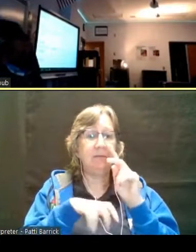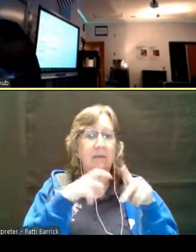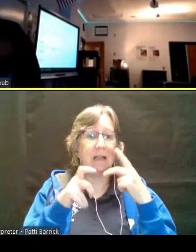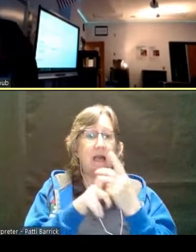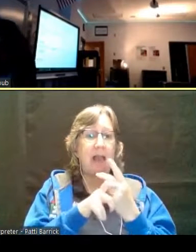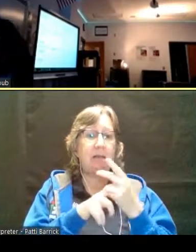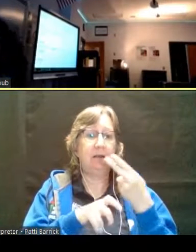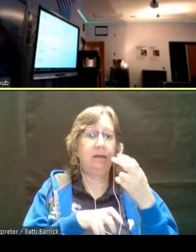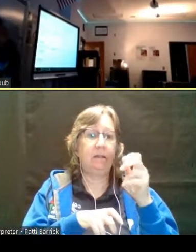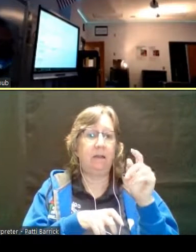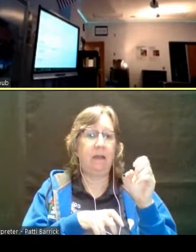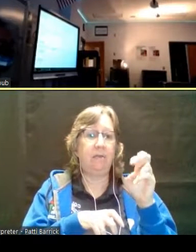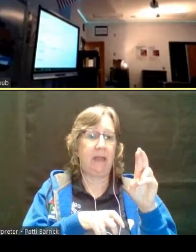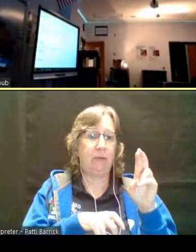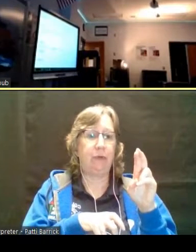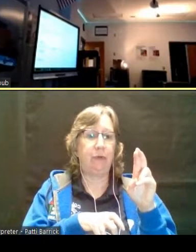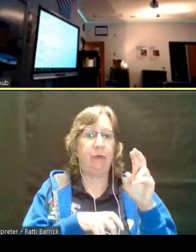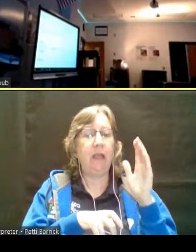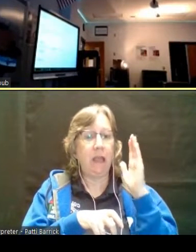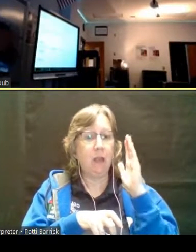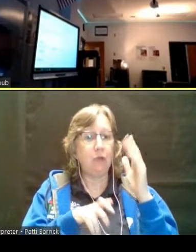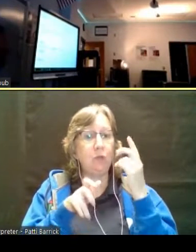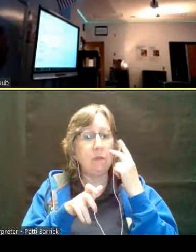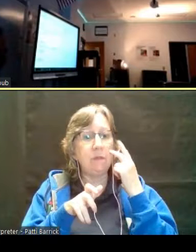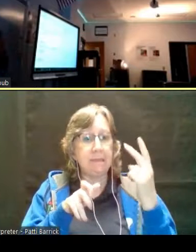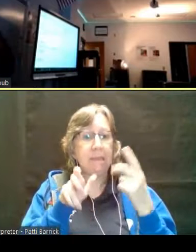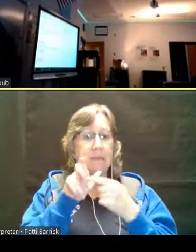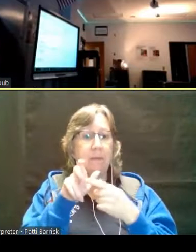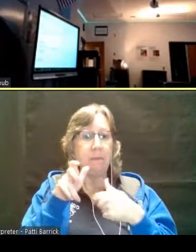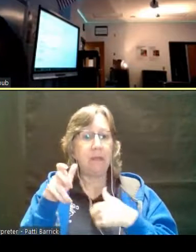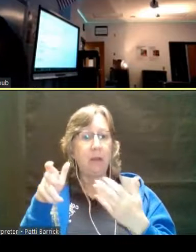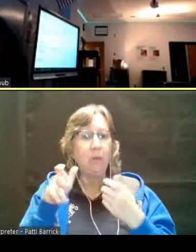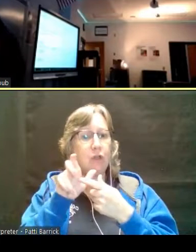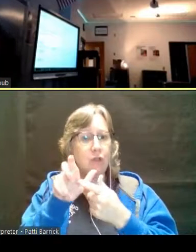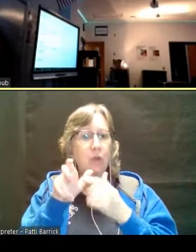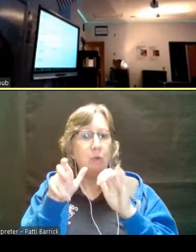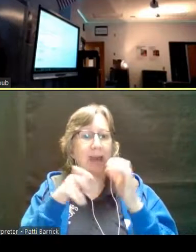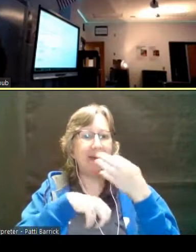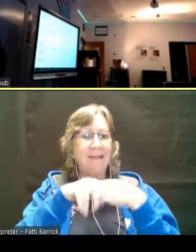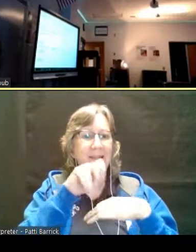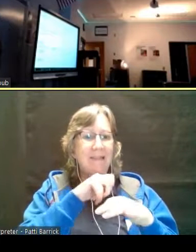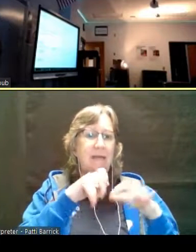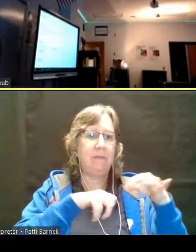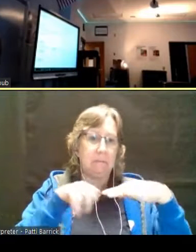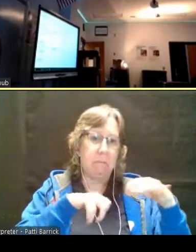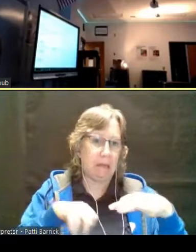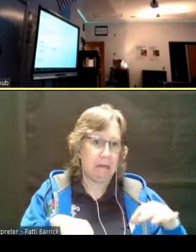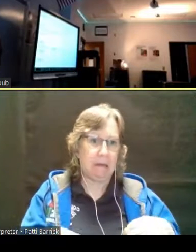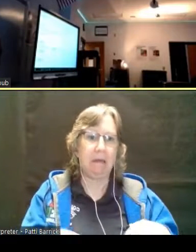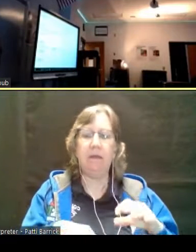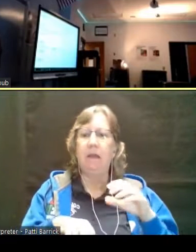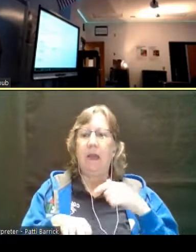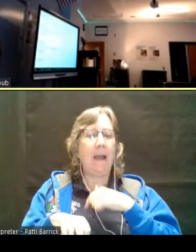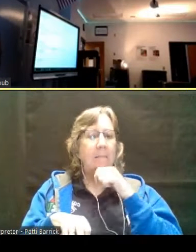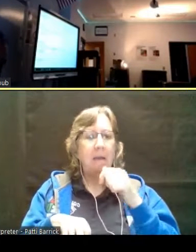examples. And I wanna show you instead of explaining, okay? So I'm not gonna put the rest here, let